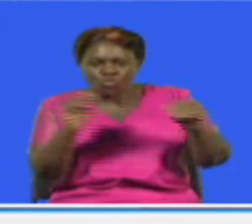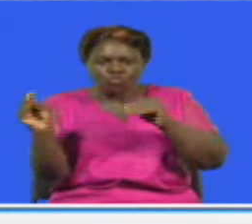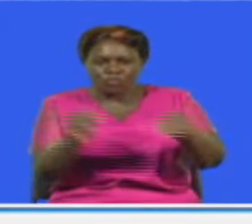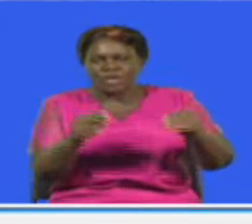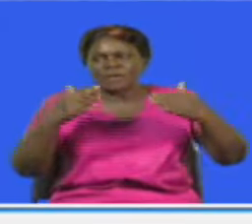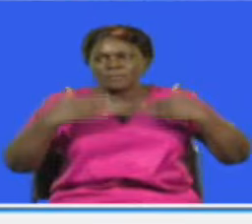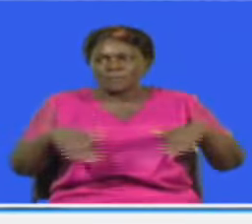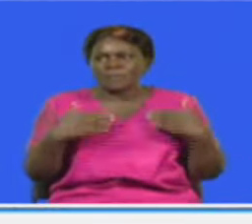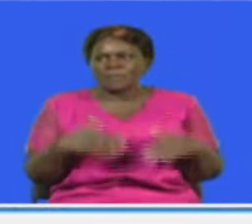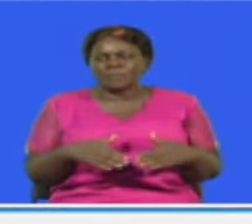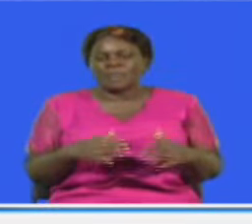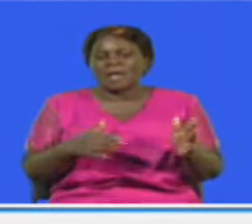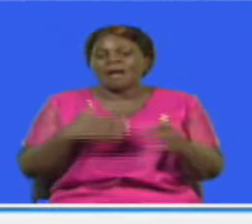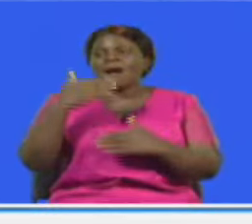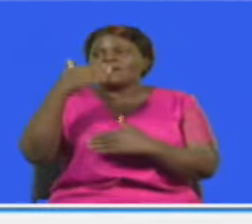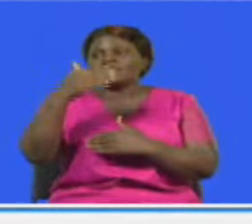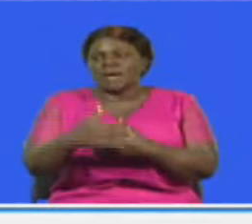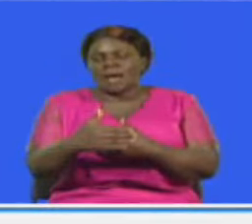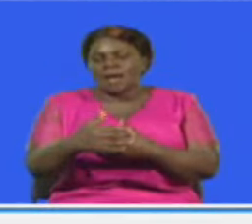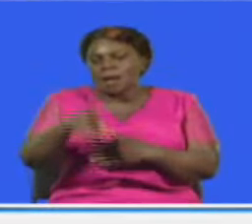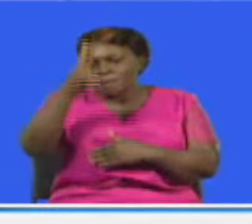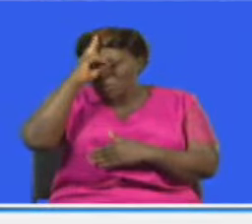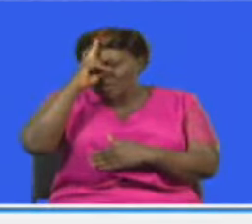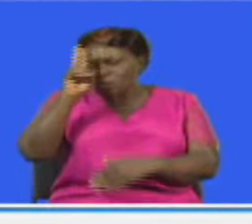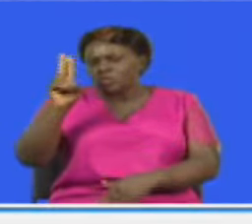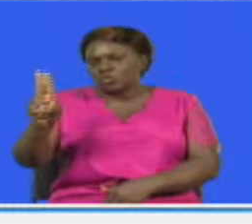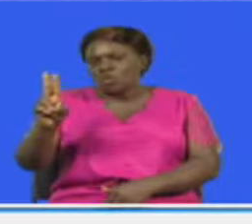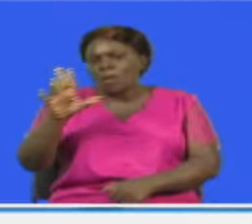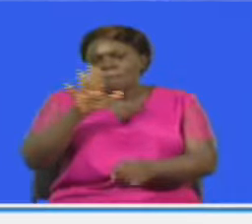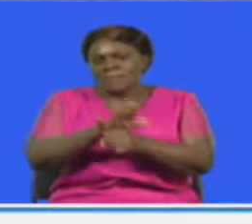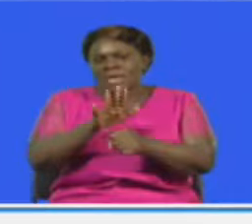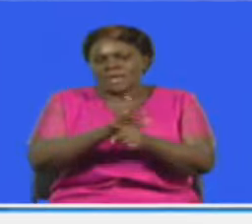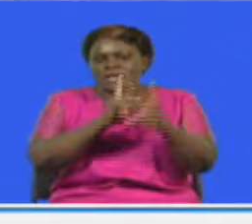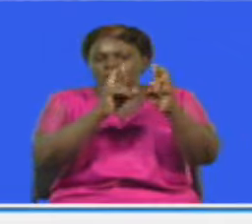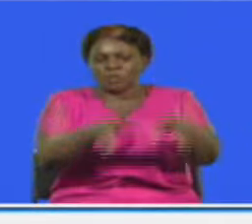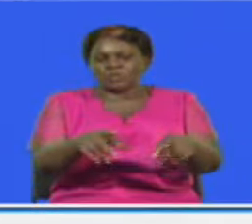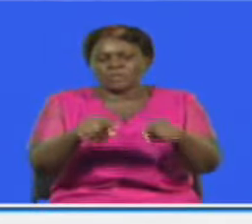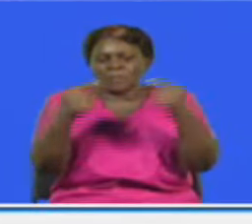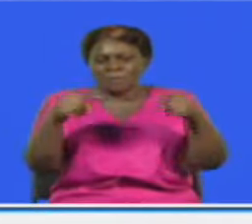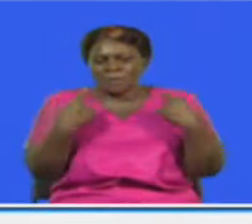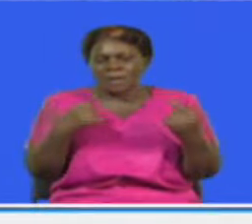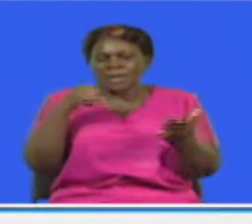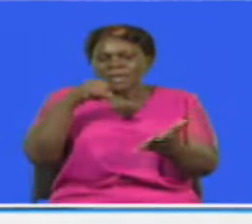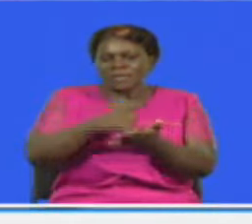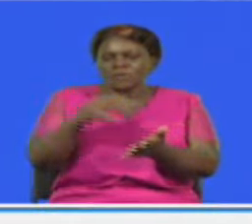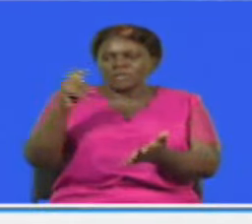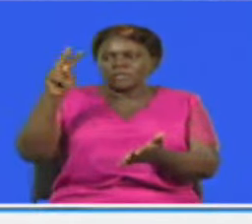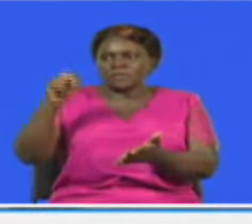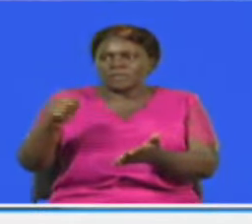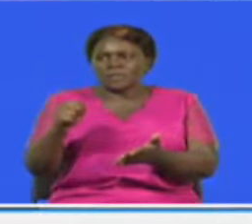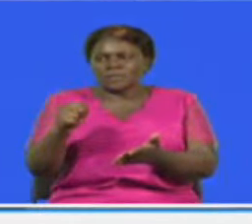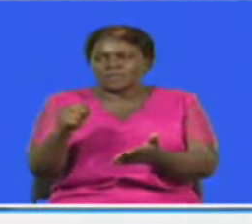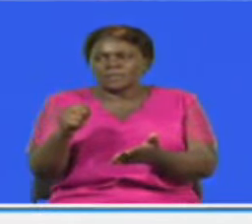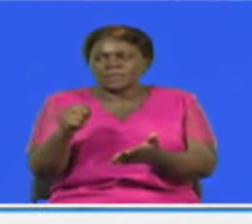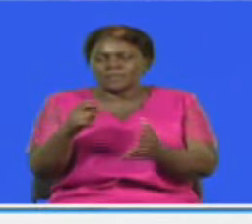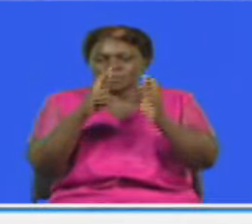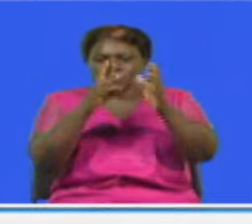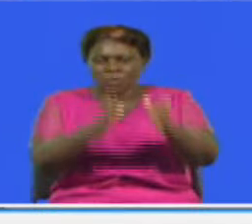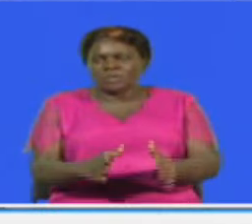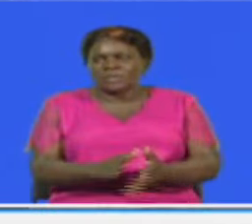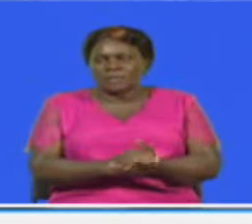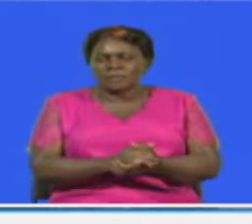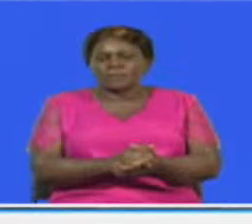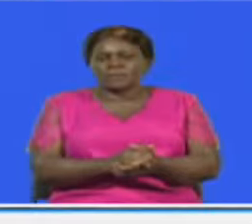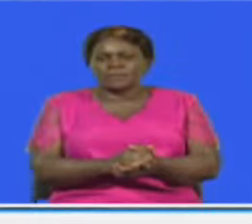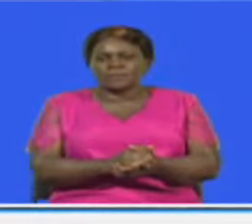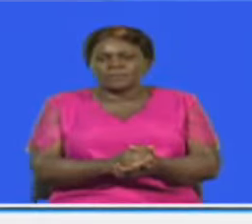people. In the aftermath, 2 police officers and several journalists were injured, including KTN's Mumo Munuve, Fidel